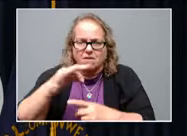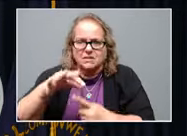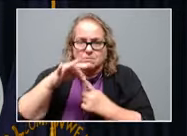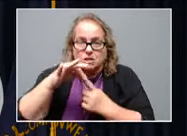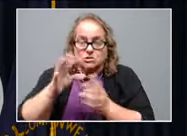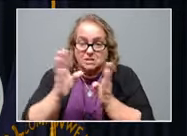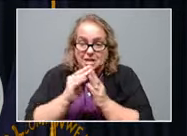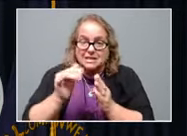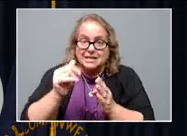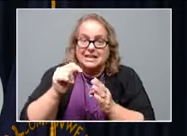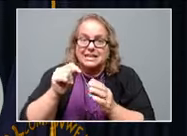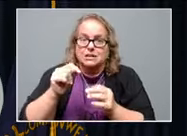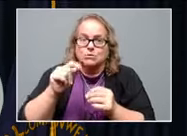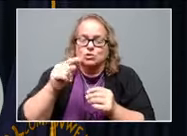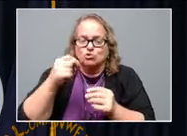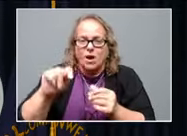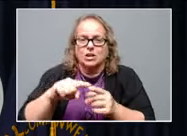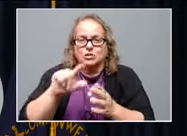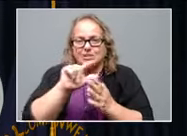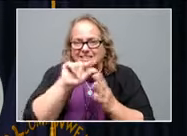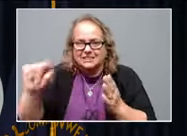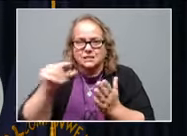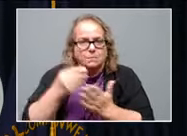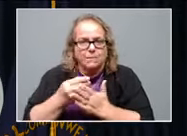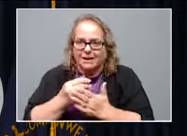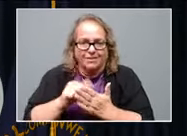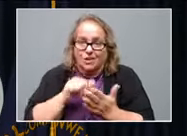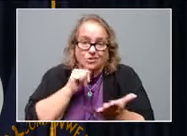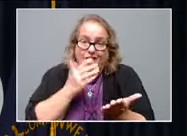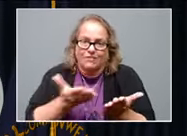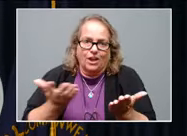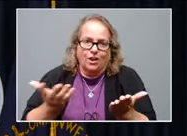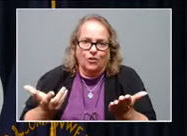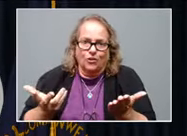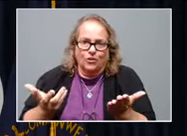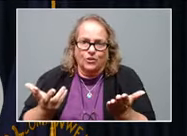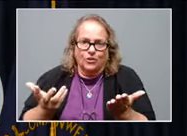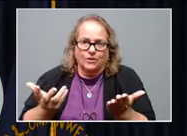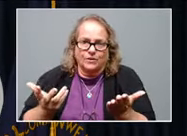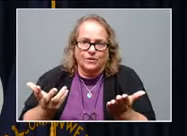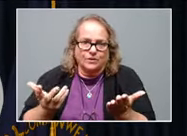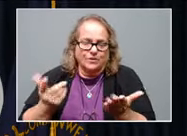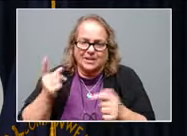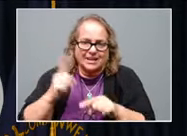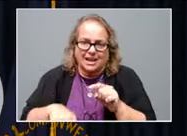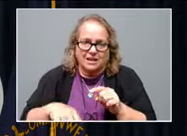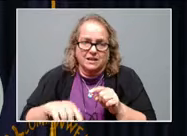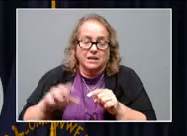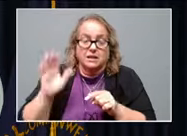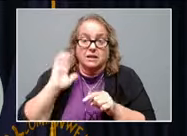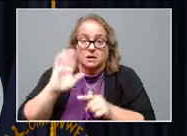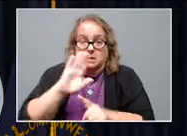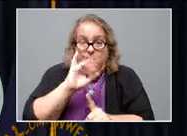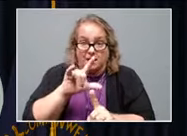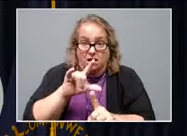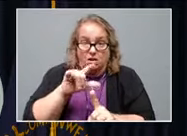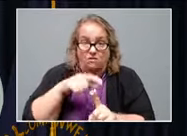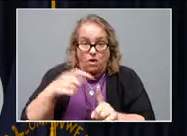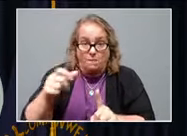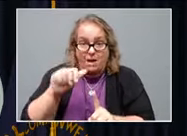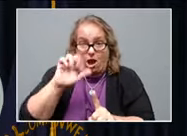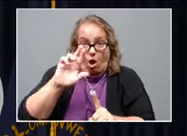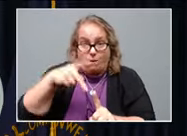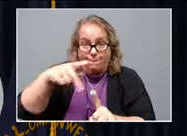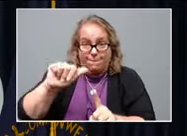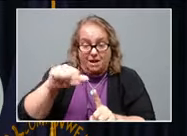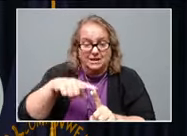to appropriate dollars that don't exist. And when you look at the bill that did appropriate from ARPA, it was $69